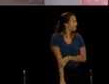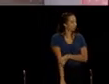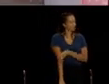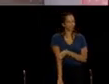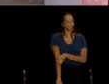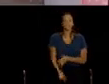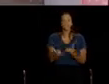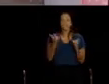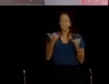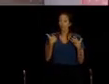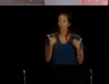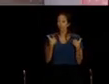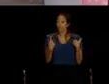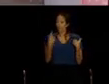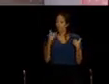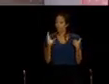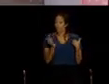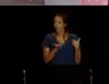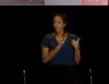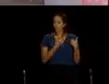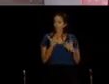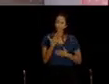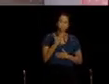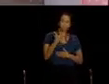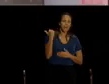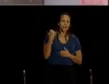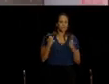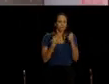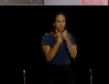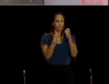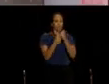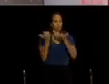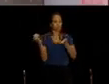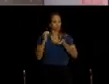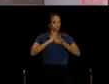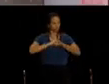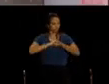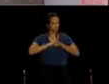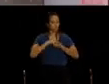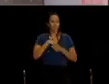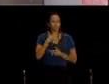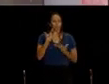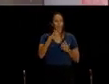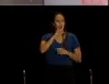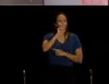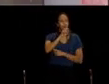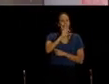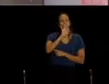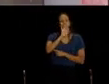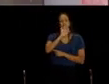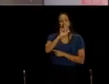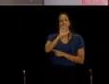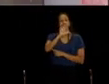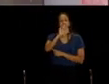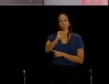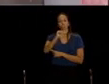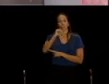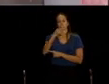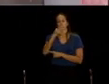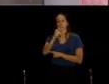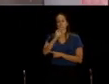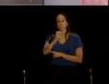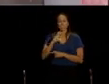Today we have one of our best sponsoring partners, and I'm going to ask Felicia Thomas, Vice President of Children's Medical